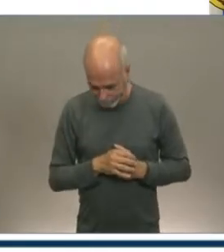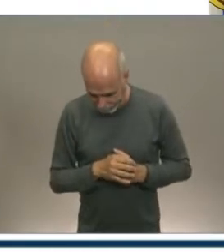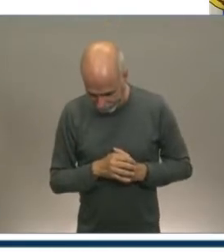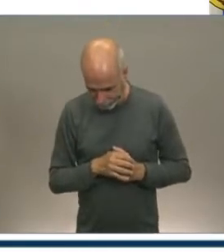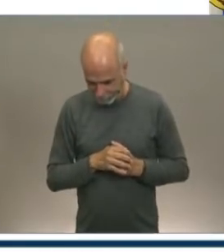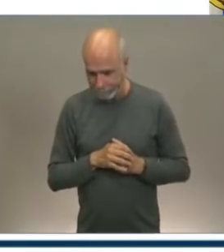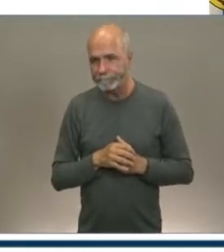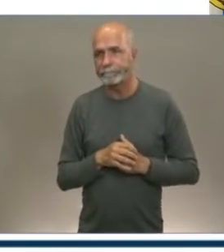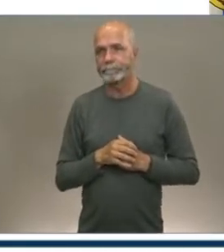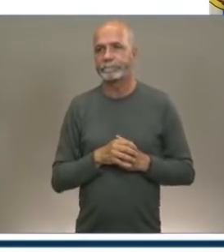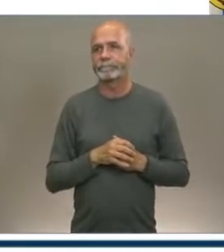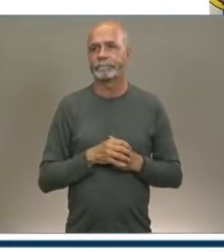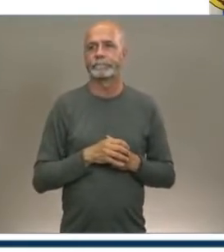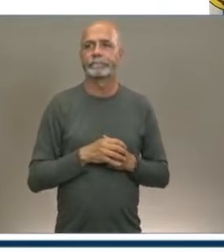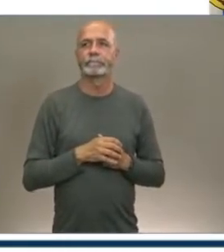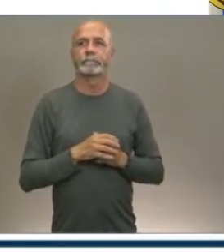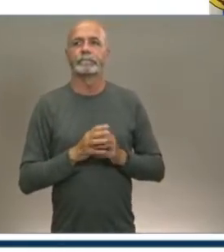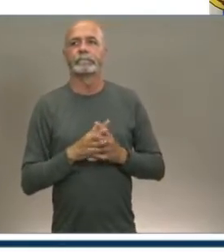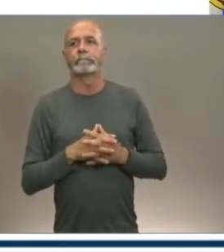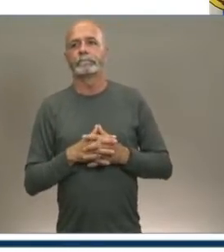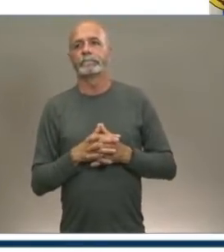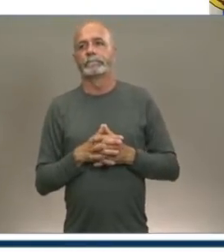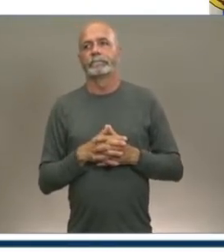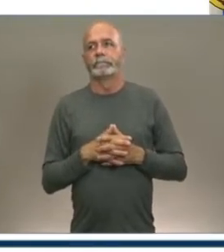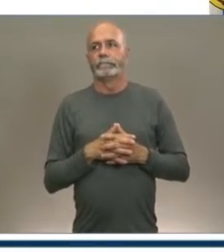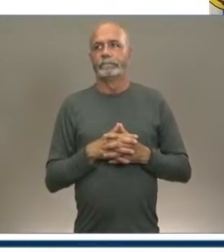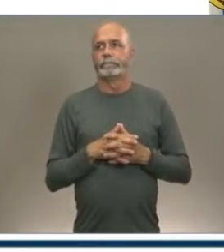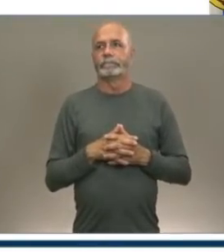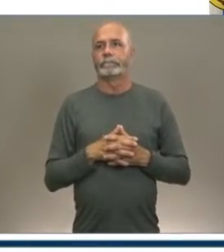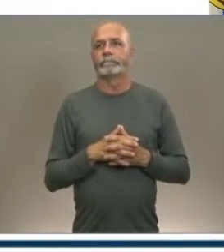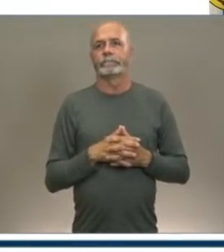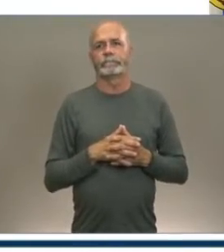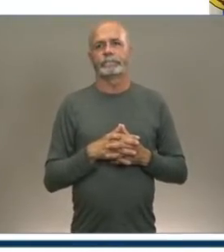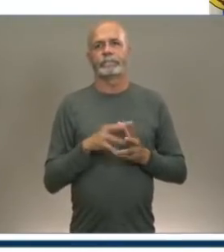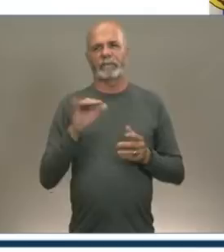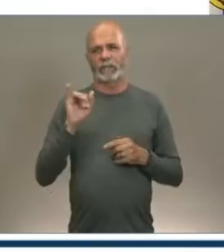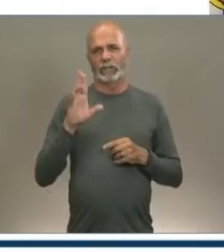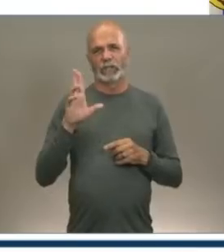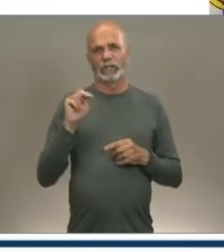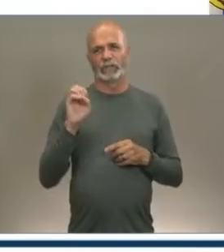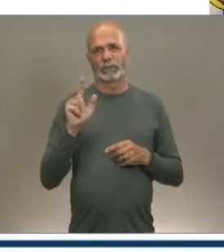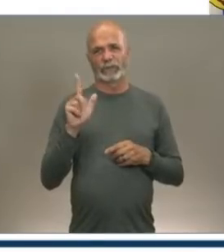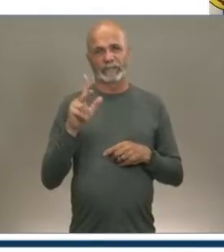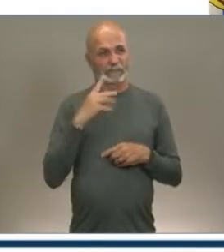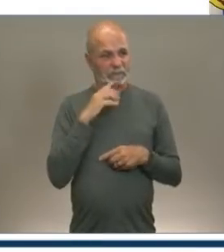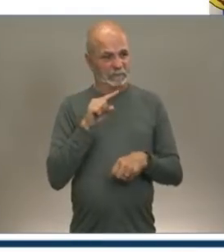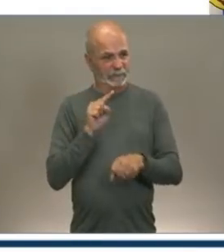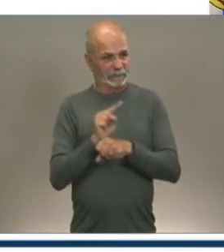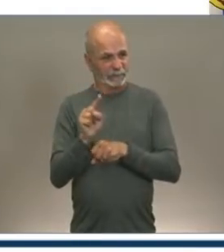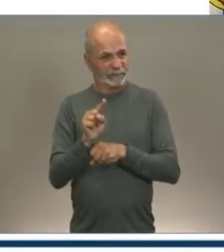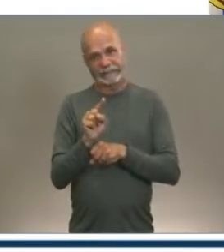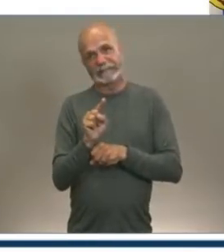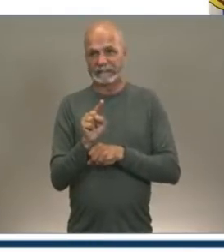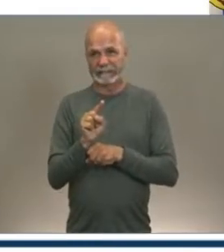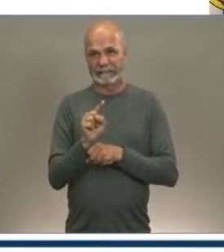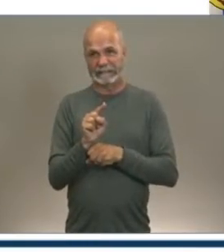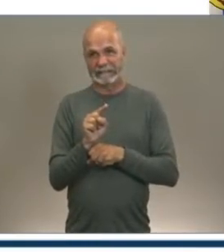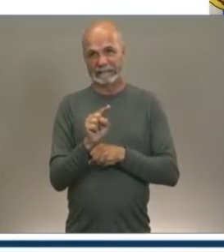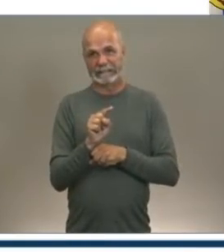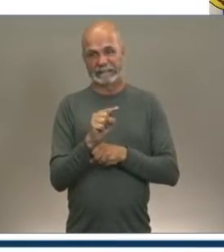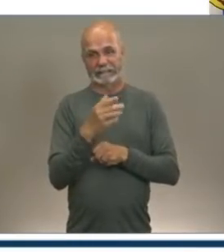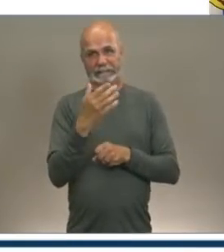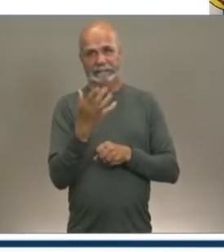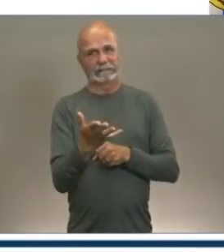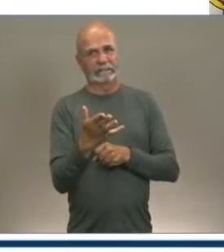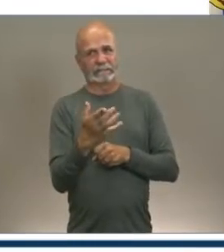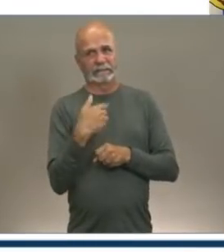Yes, good afternoon. The 23rd is less than a week away now. How confident are you, gentlemen, that there will be a passport or something